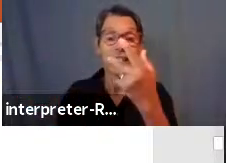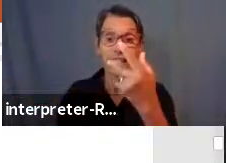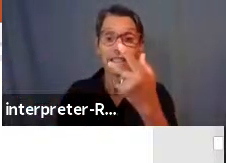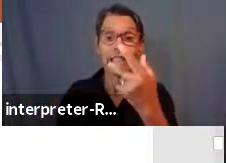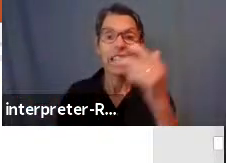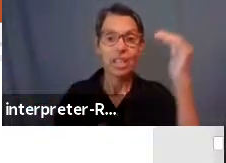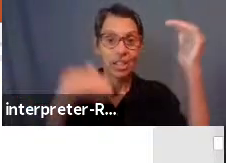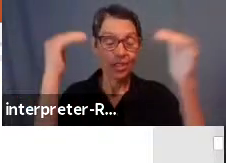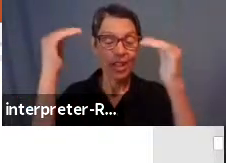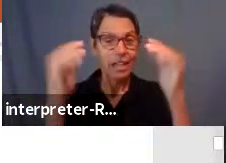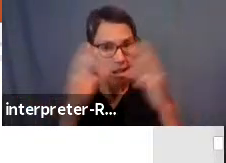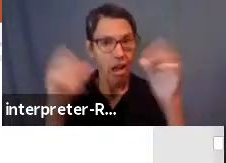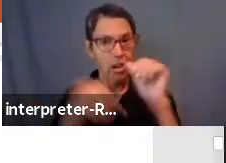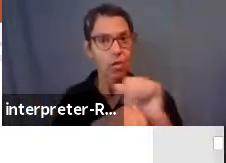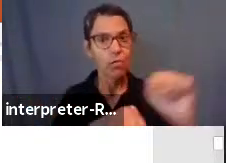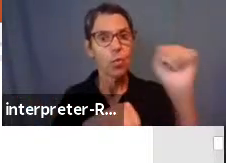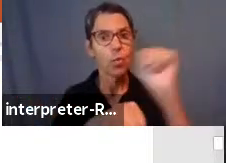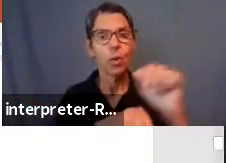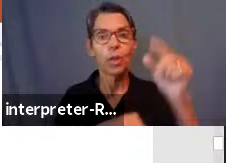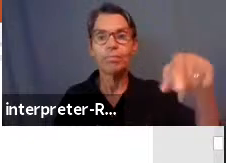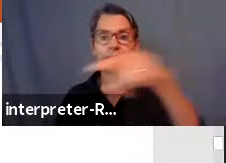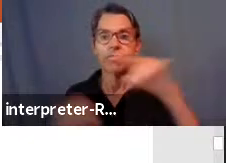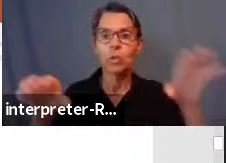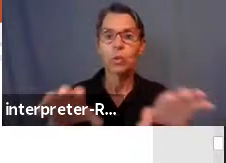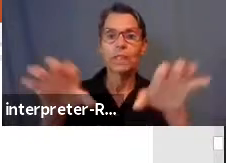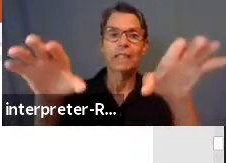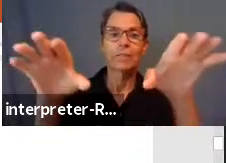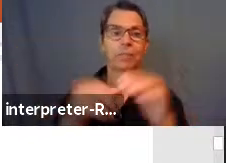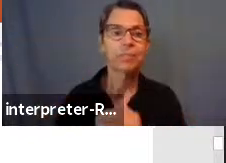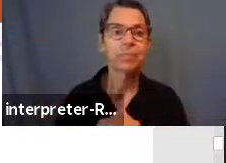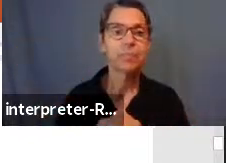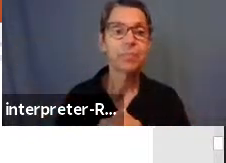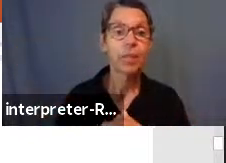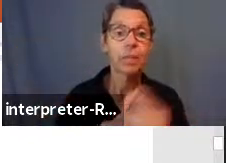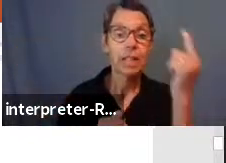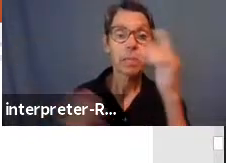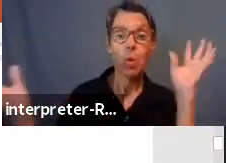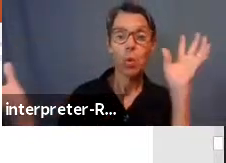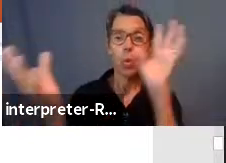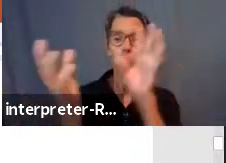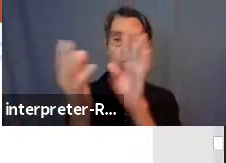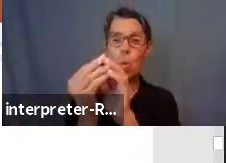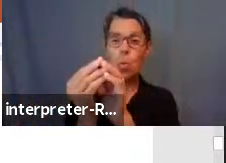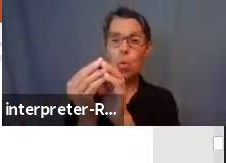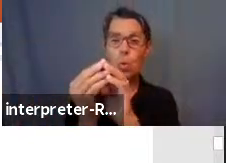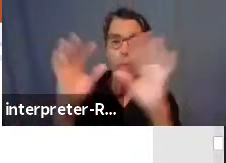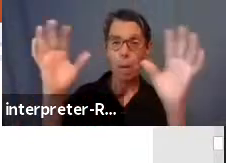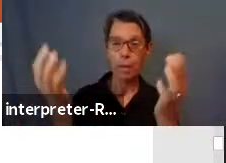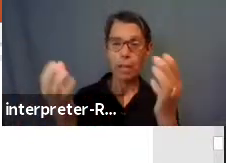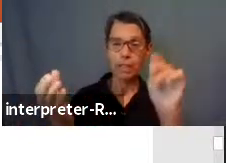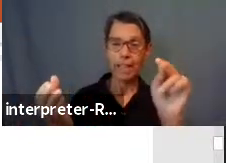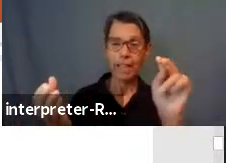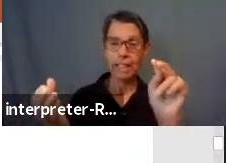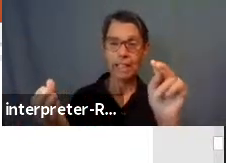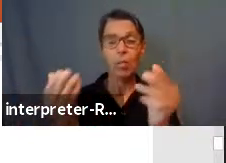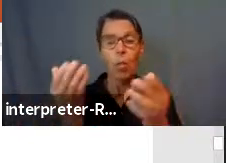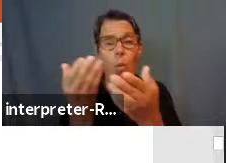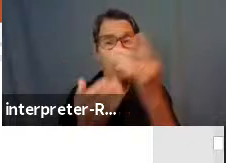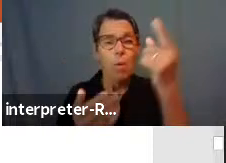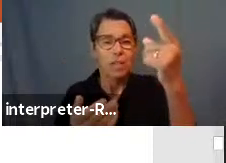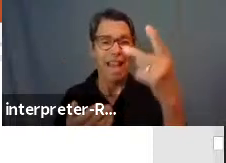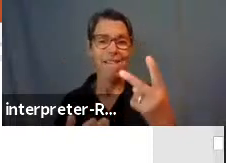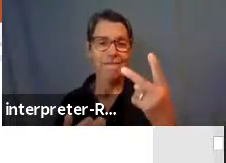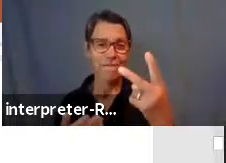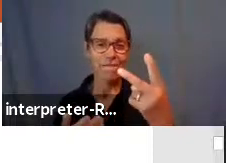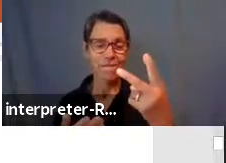of work that a lot of groups are doing. And then when we look at the total population, we have almost half of the total population of